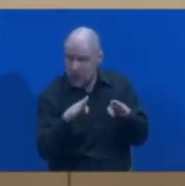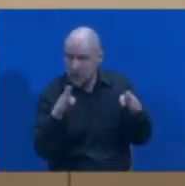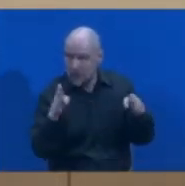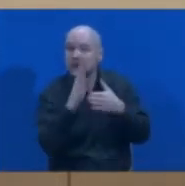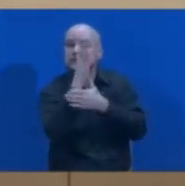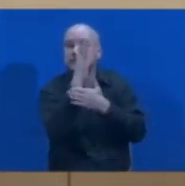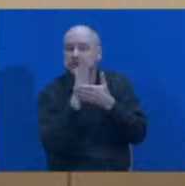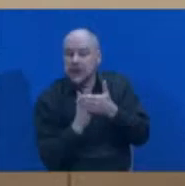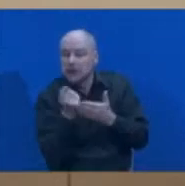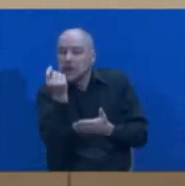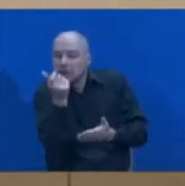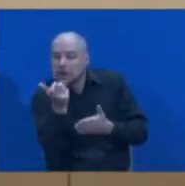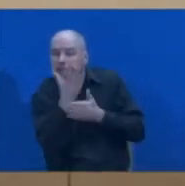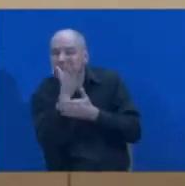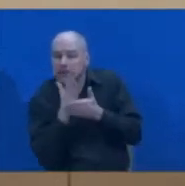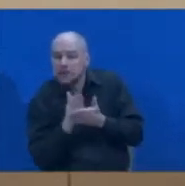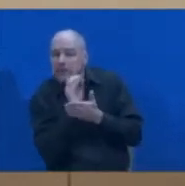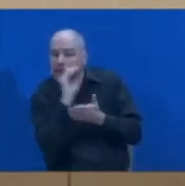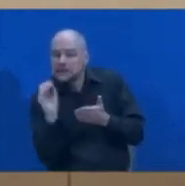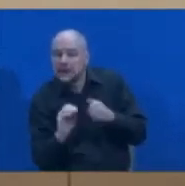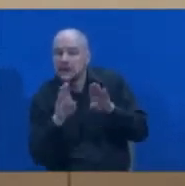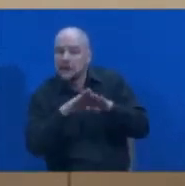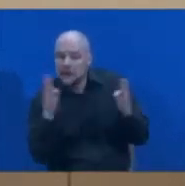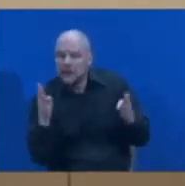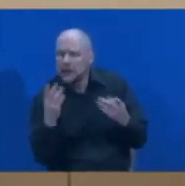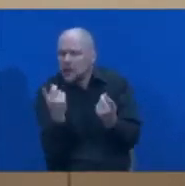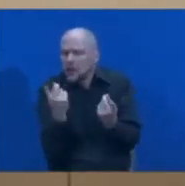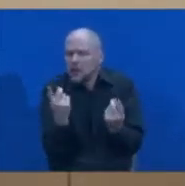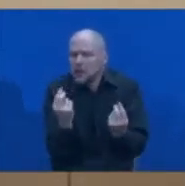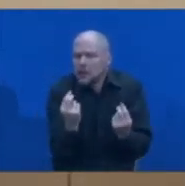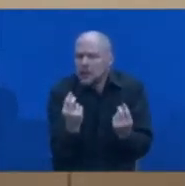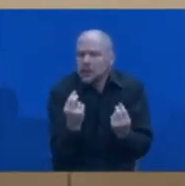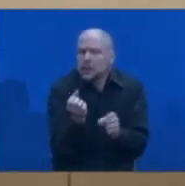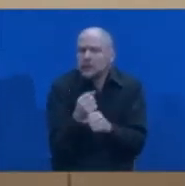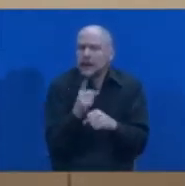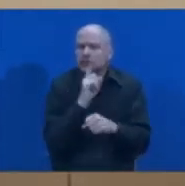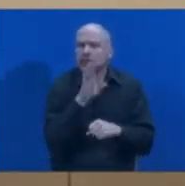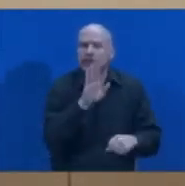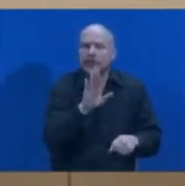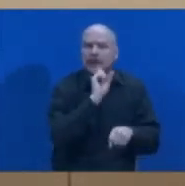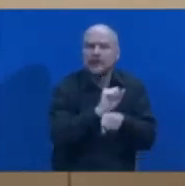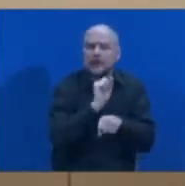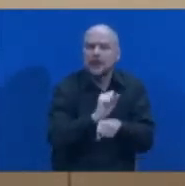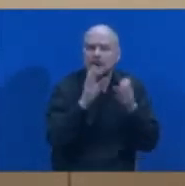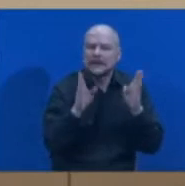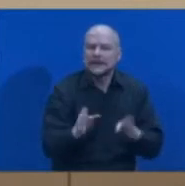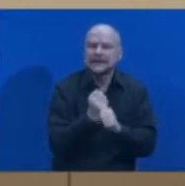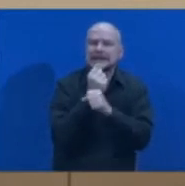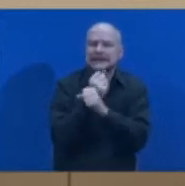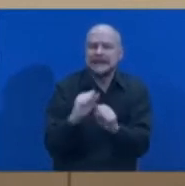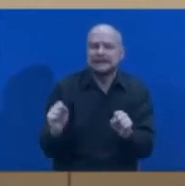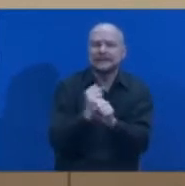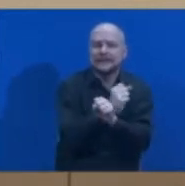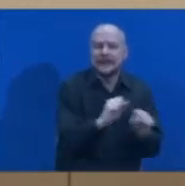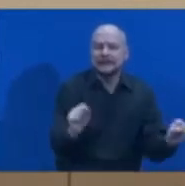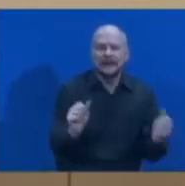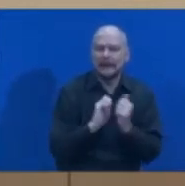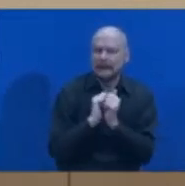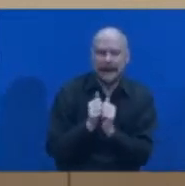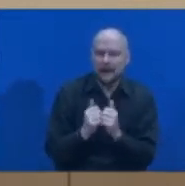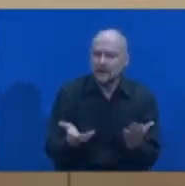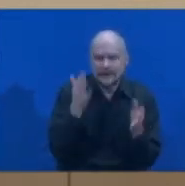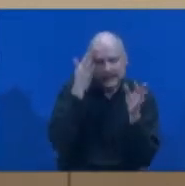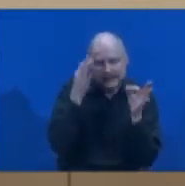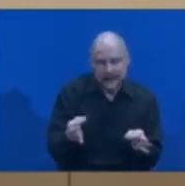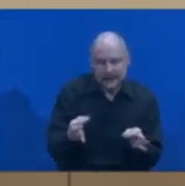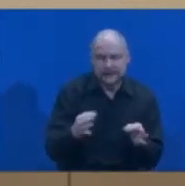least somewhat normal operations as to what they need to be doing to make sure your employees are safe? So they're